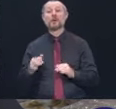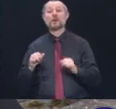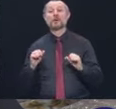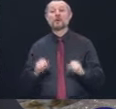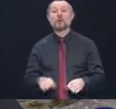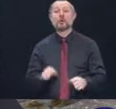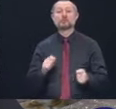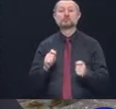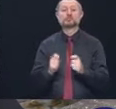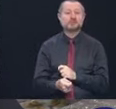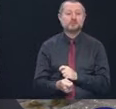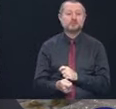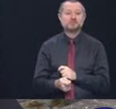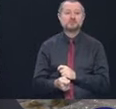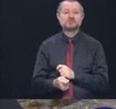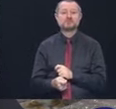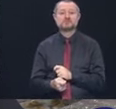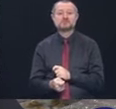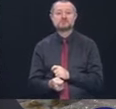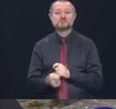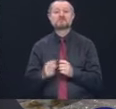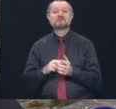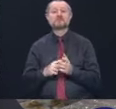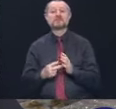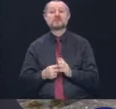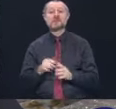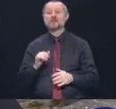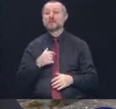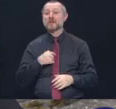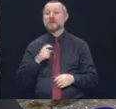change, and that I have to work.